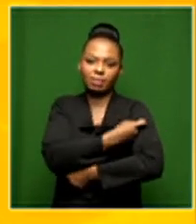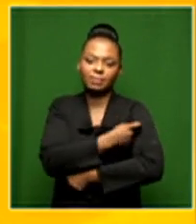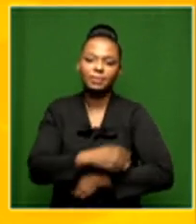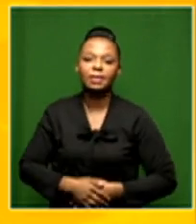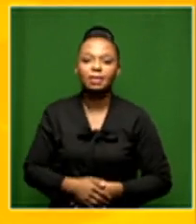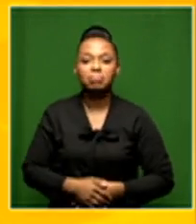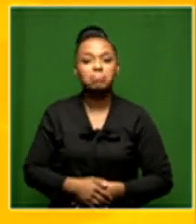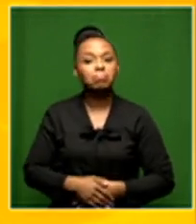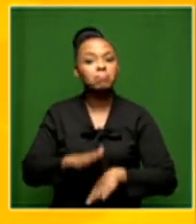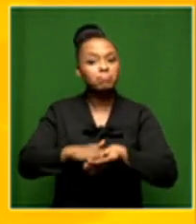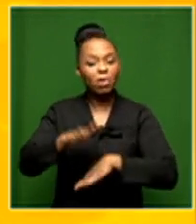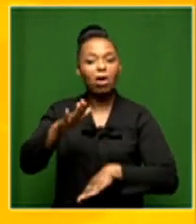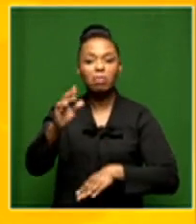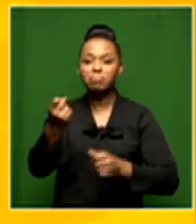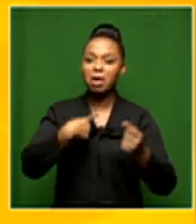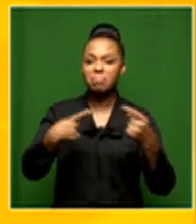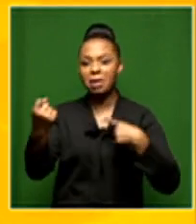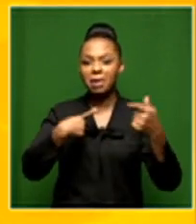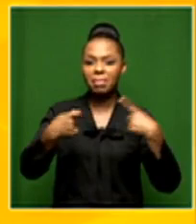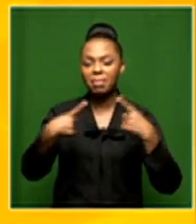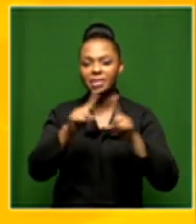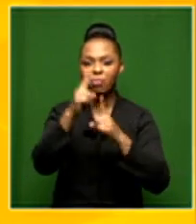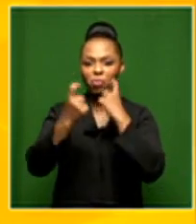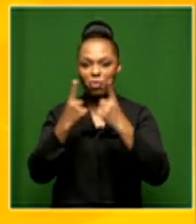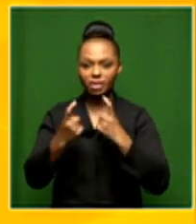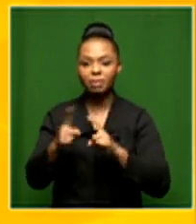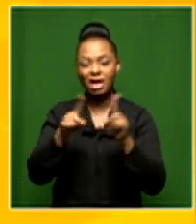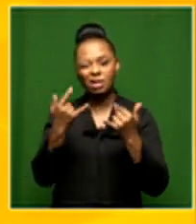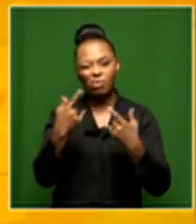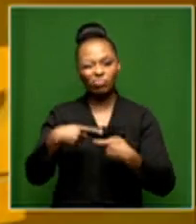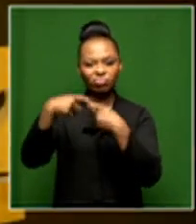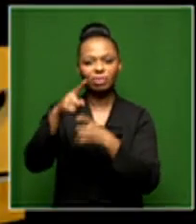much more coming through, and I see your questions, I see your reaction as well, but let's just put that question of the day up for you.